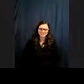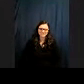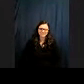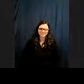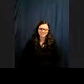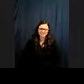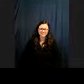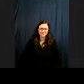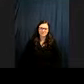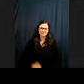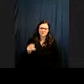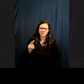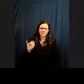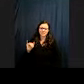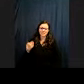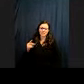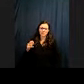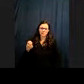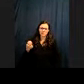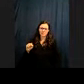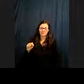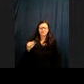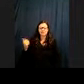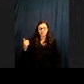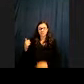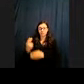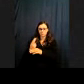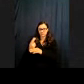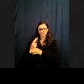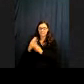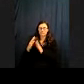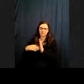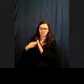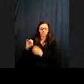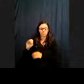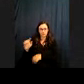Ginny Thomas is another painter that uses encaustic and oils and